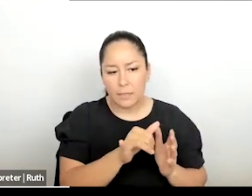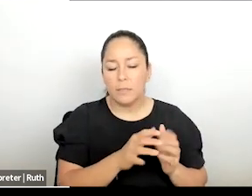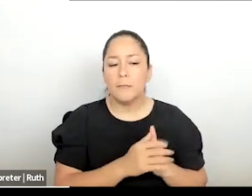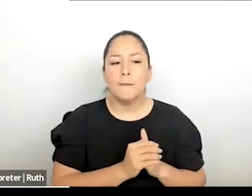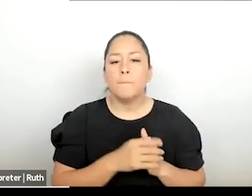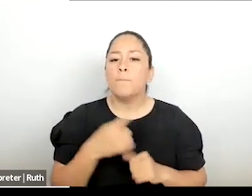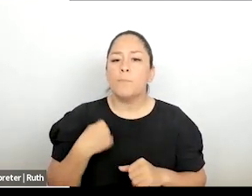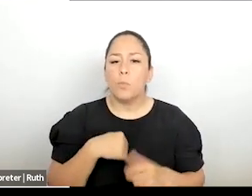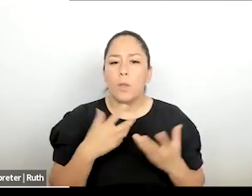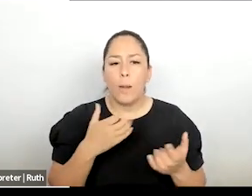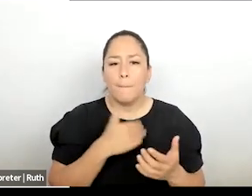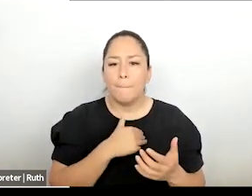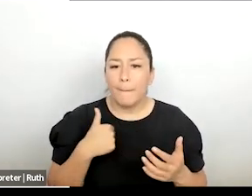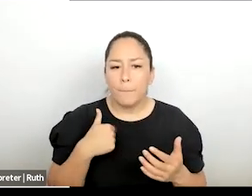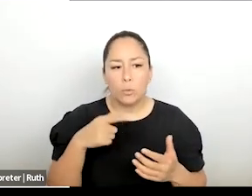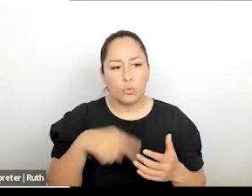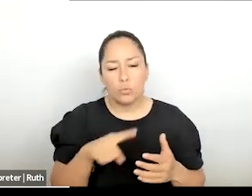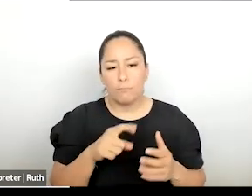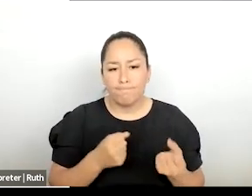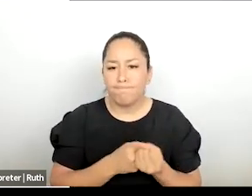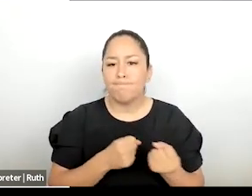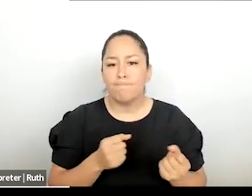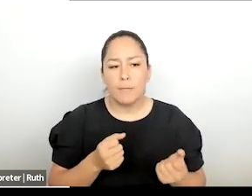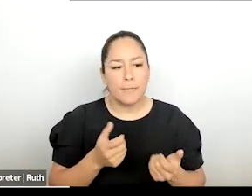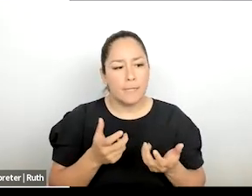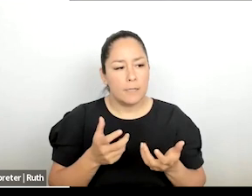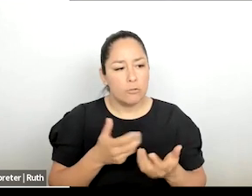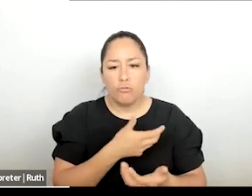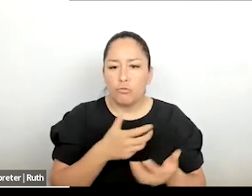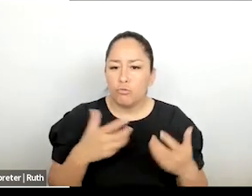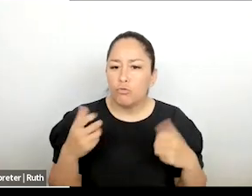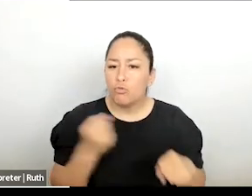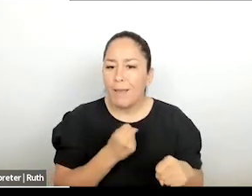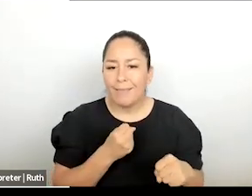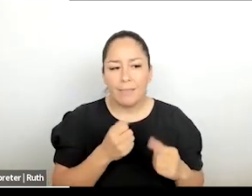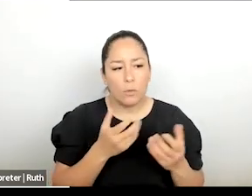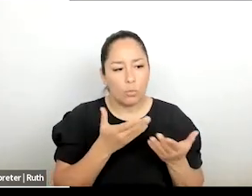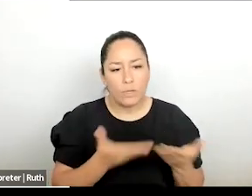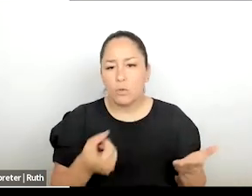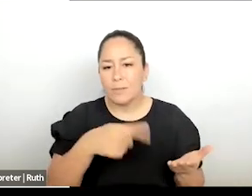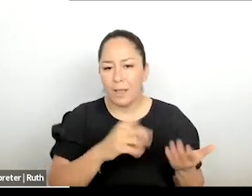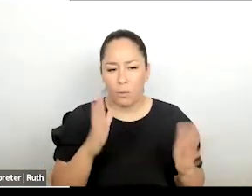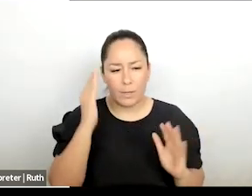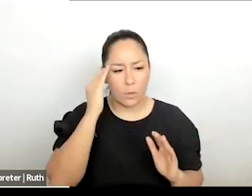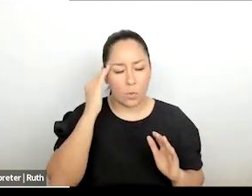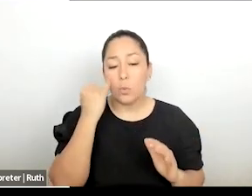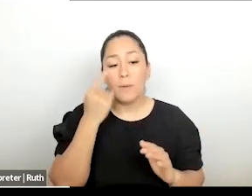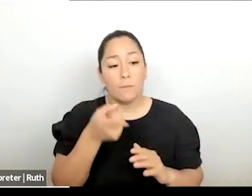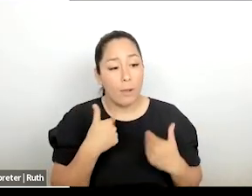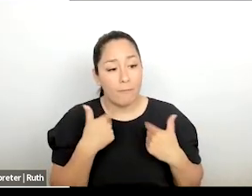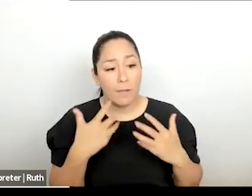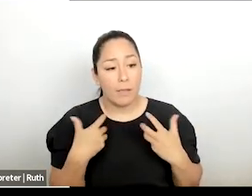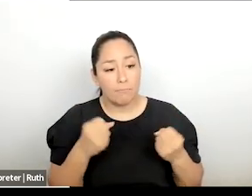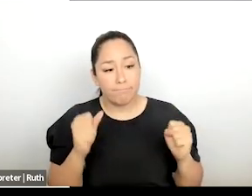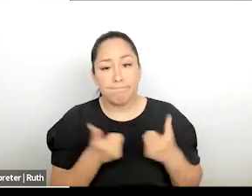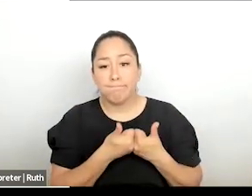for community members to leverage the strengths and resources that they already know about. So if you are living through a health